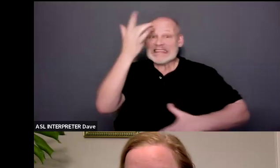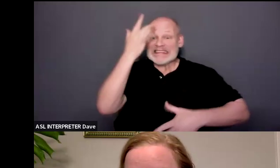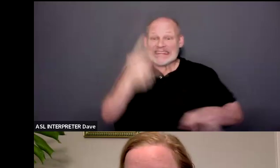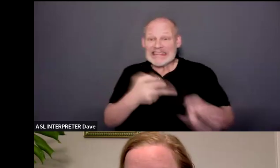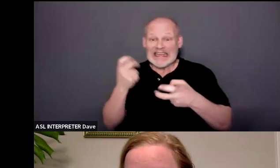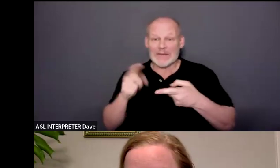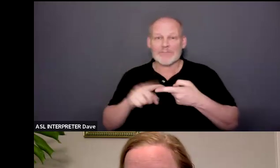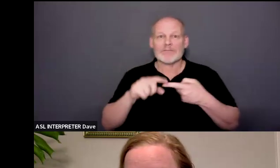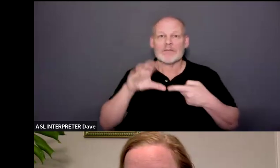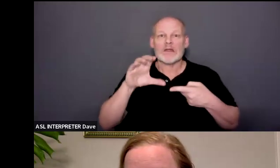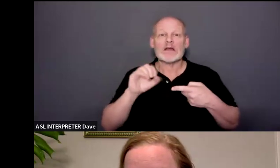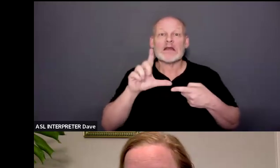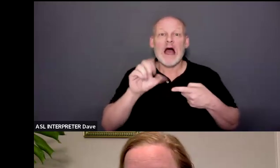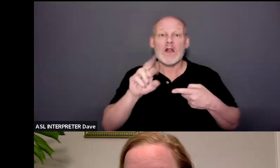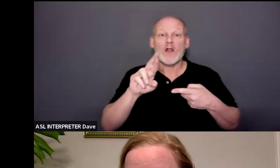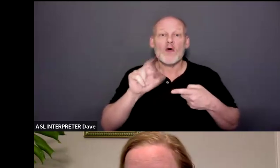Kansas.